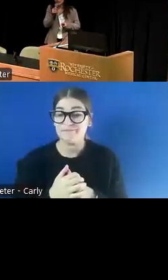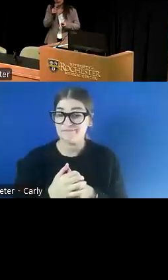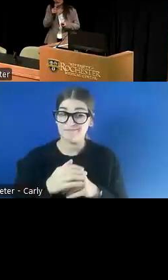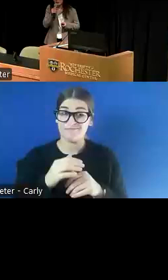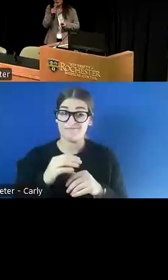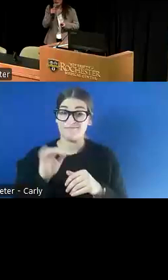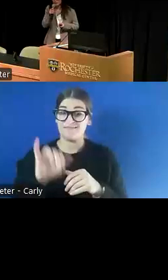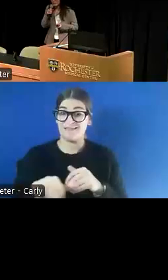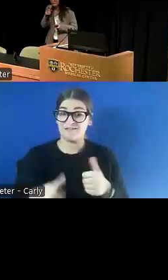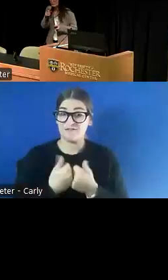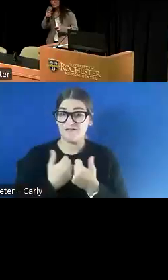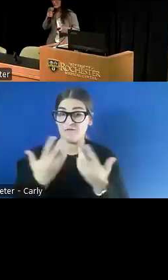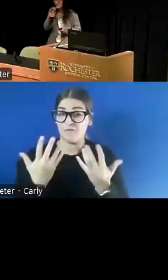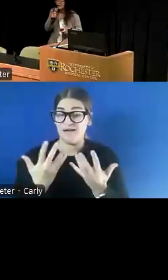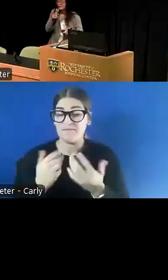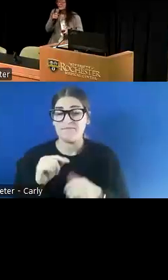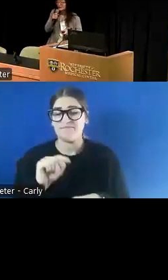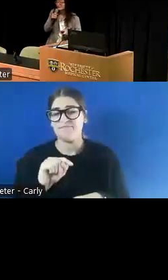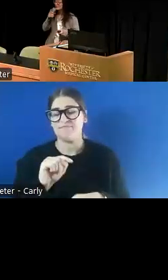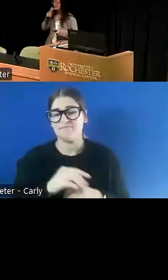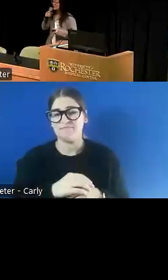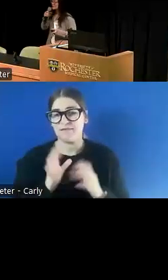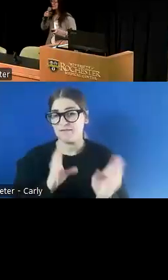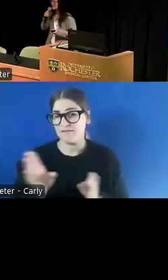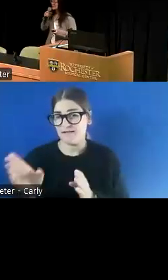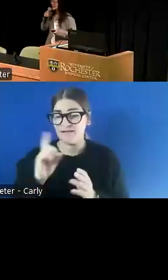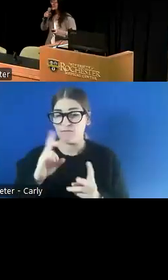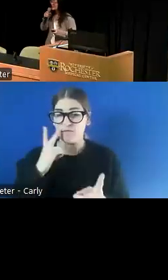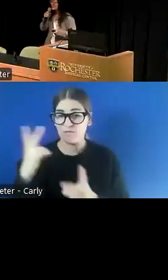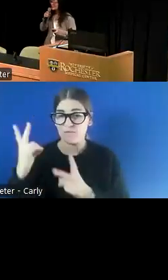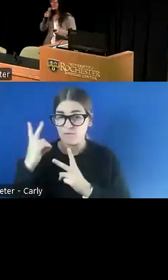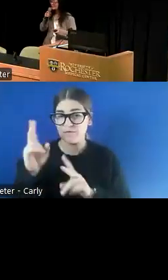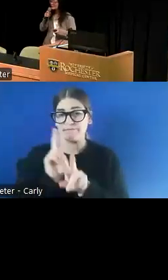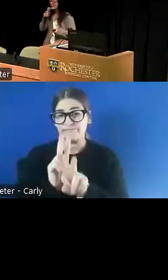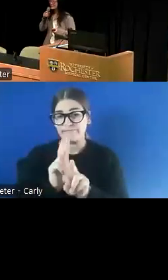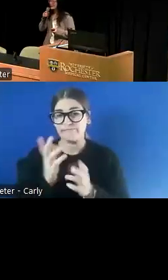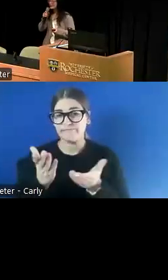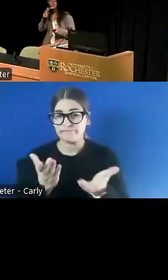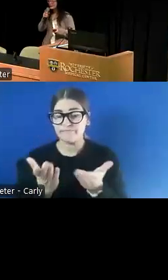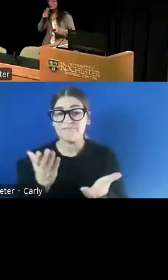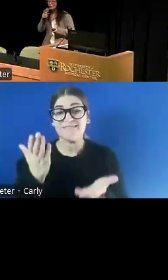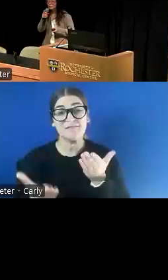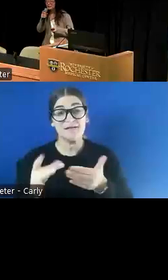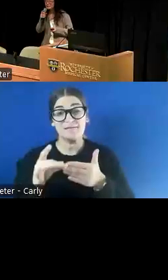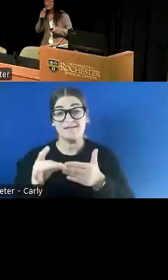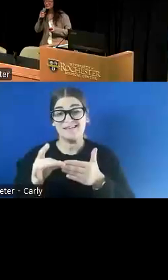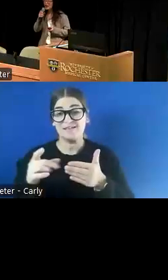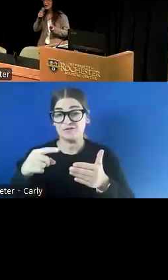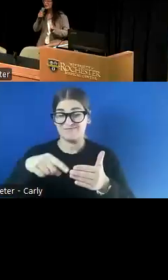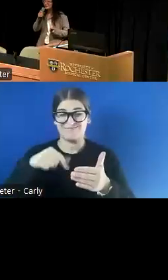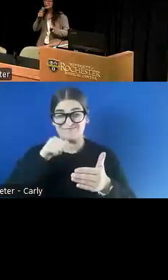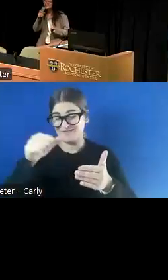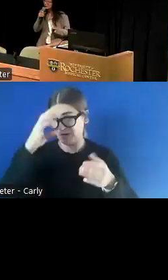have talked about when it comes to planning for a memorial service is that the leadership might not be very open sometimes